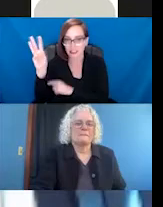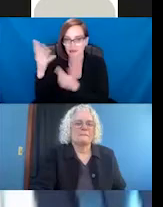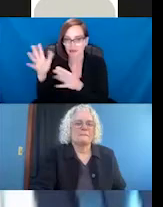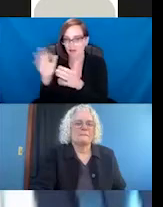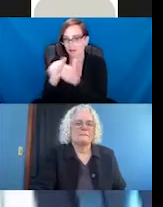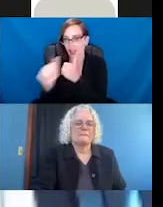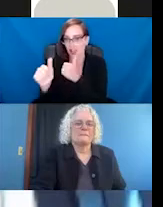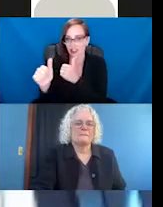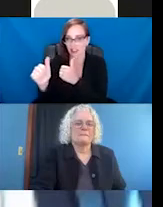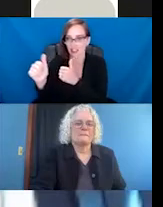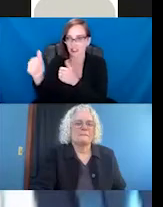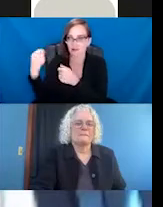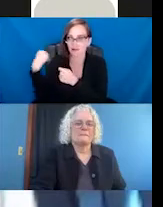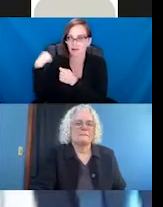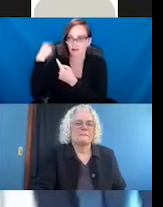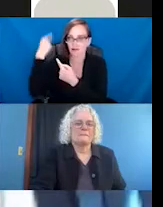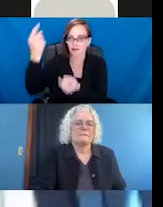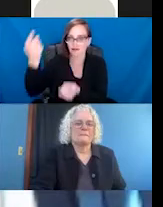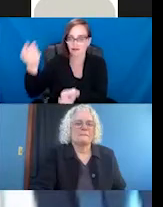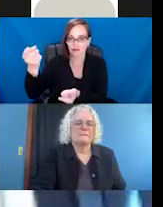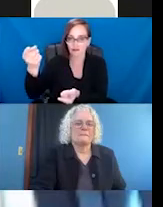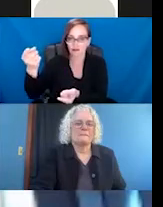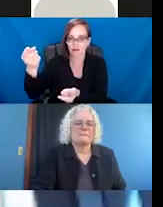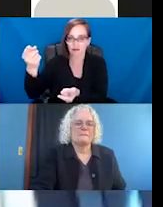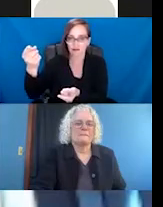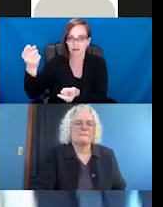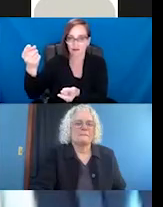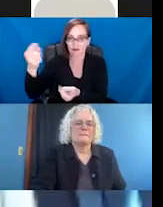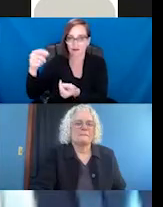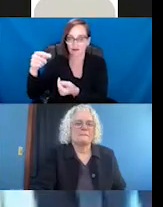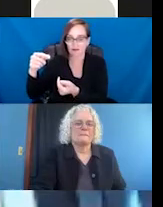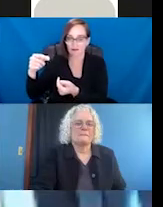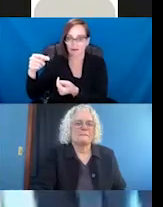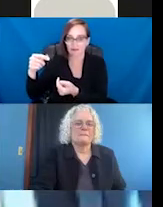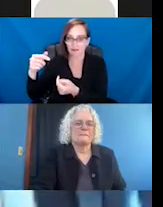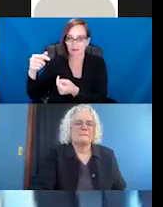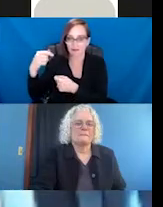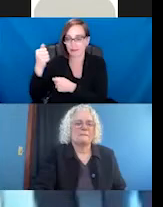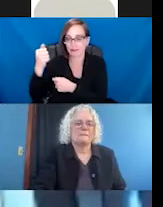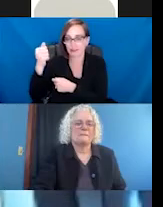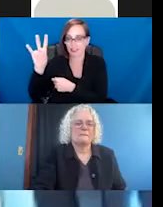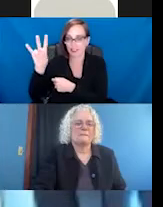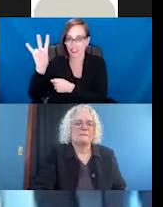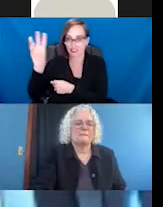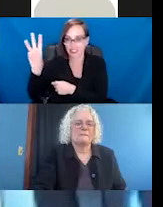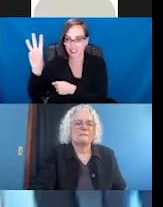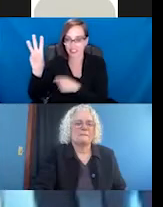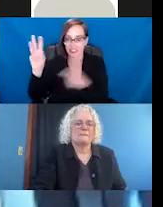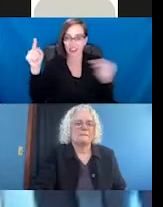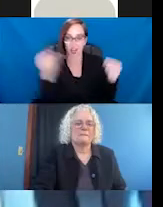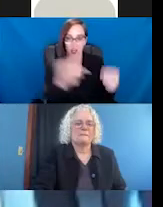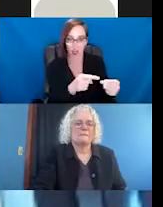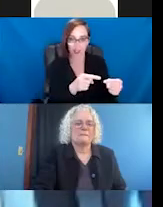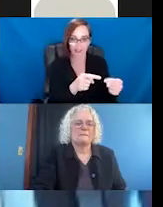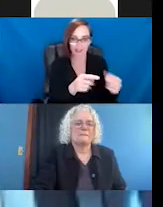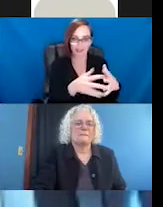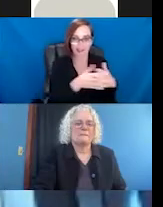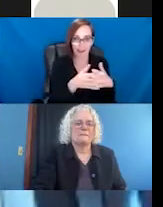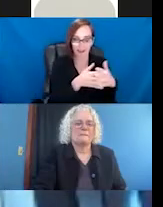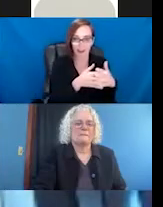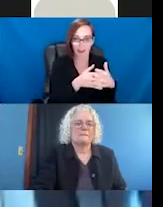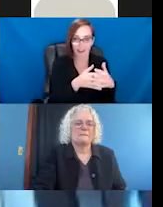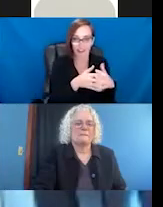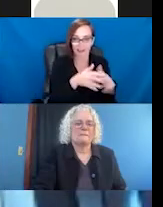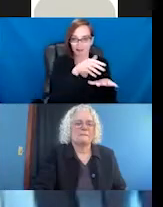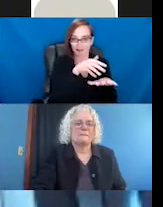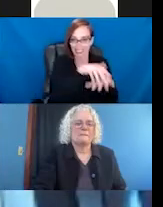the tenure of this country that work against American Indian people. And so when I think